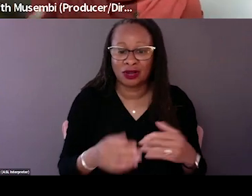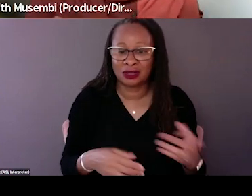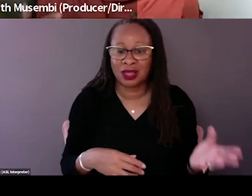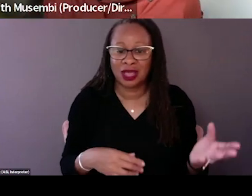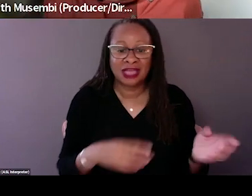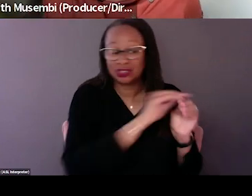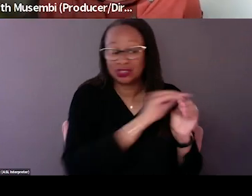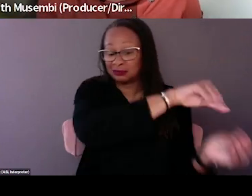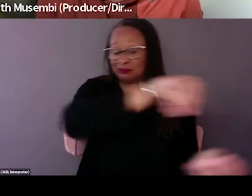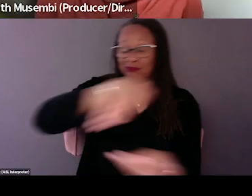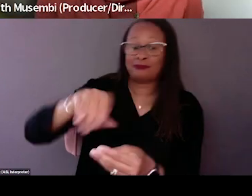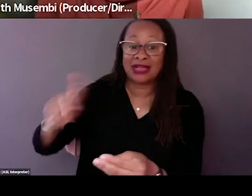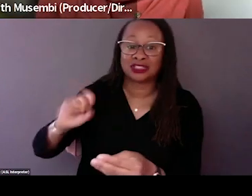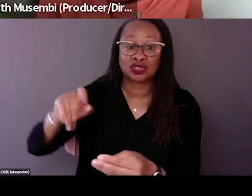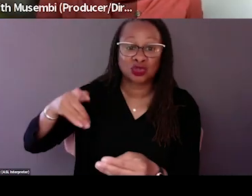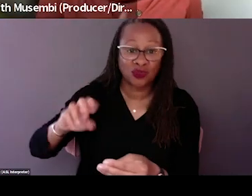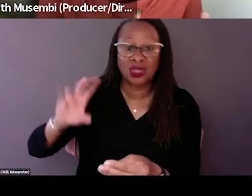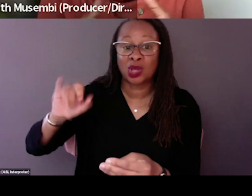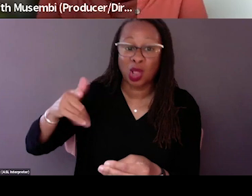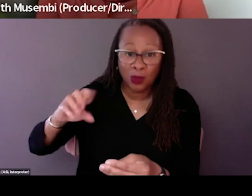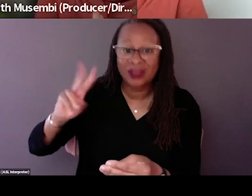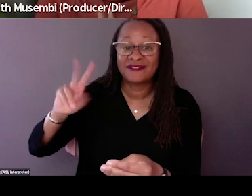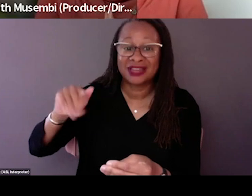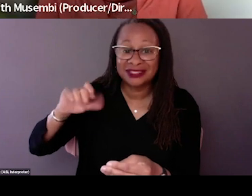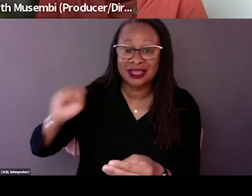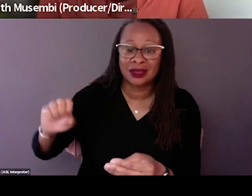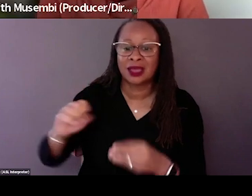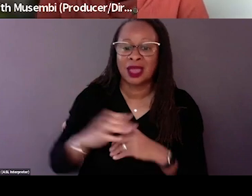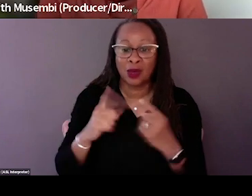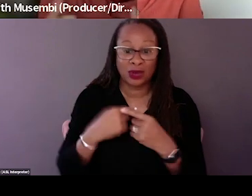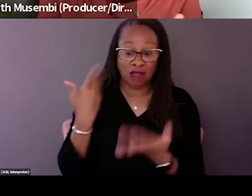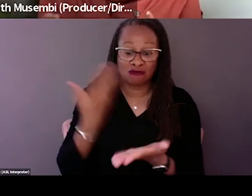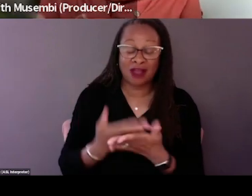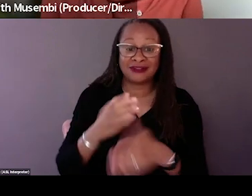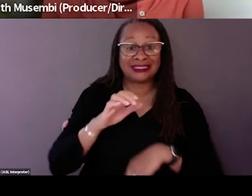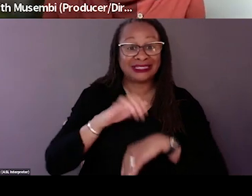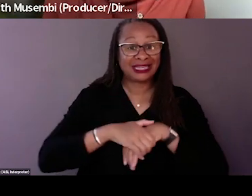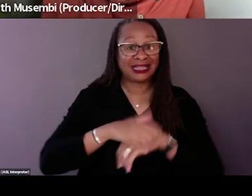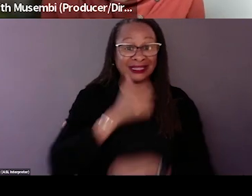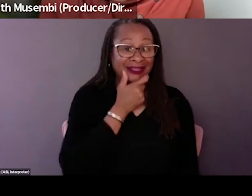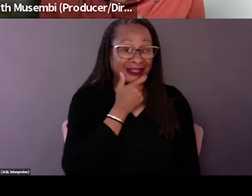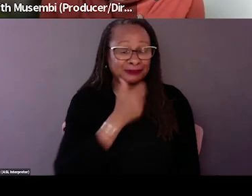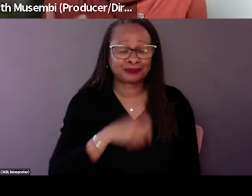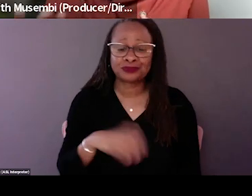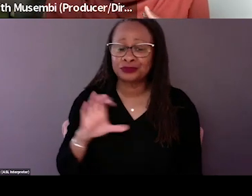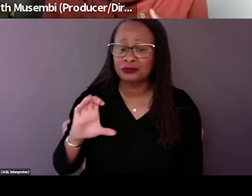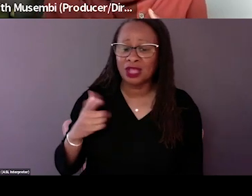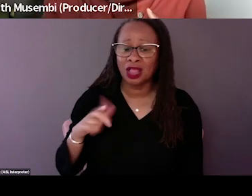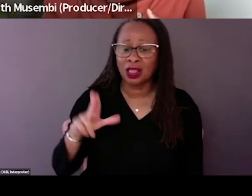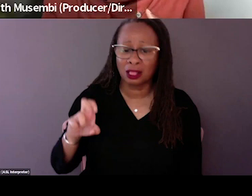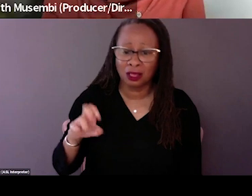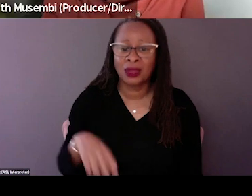she's feeding it back to Vanessa. And when I finally came to England, Chloe talks to me about Selengay like